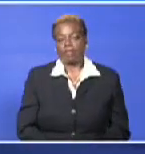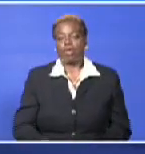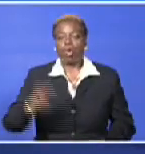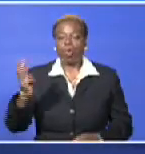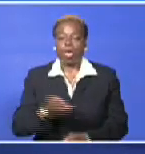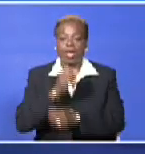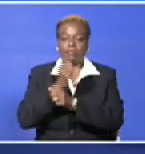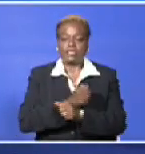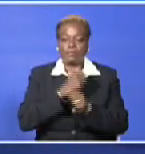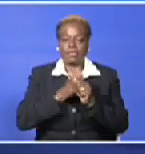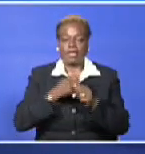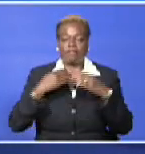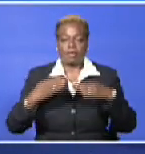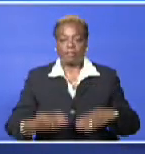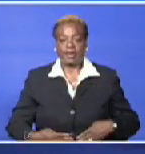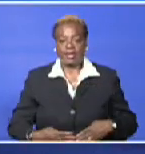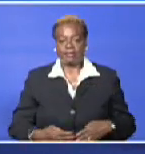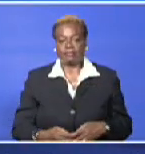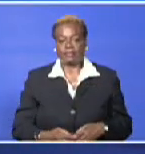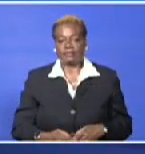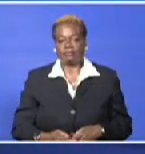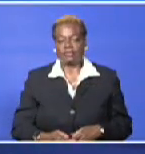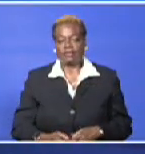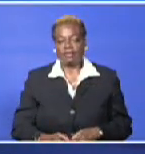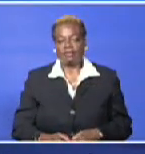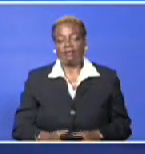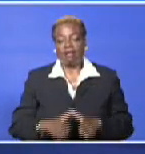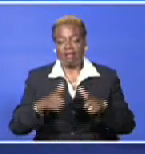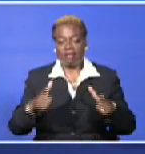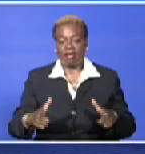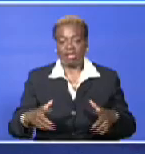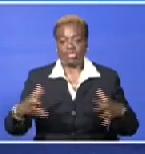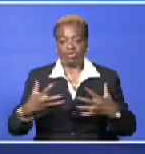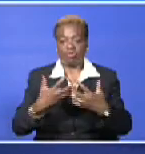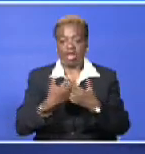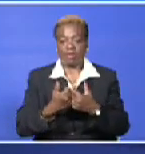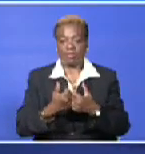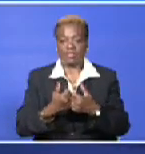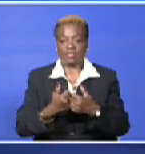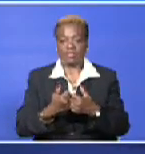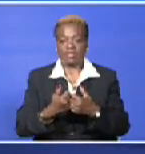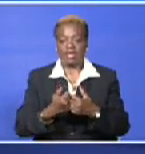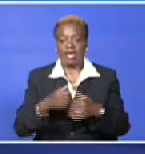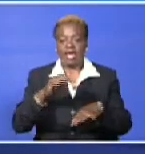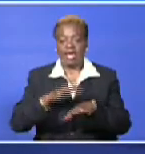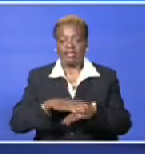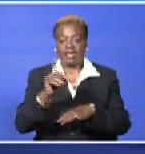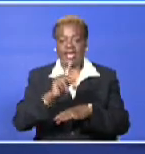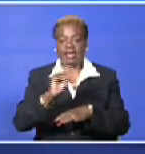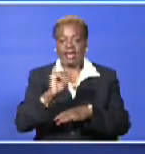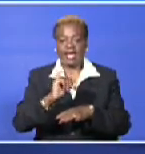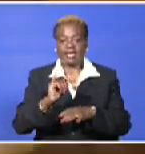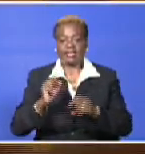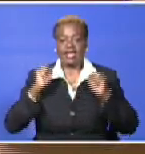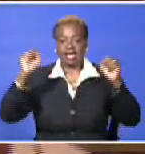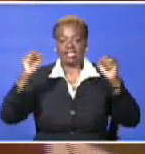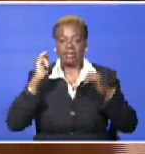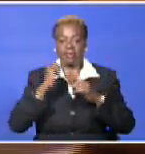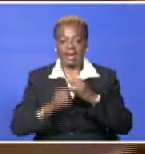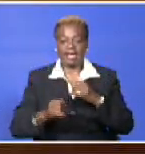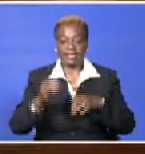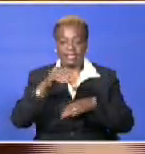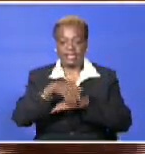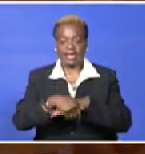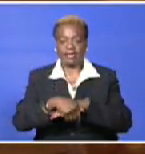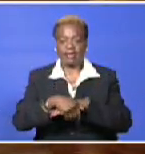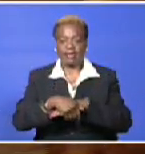Welcome to sports, everybody. A good-sized crowd on hand last night at the Kendall Isaacs Gym as the Bahamas Basketball Federation's Summer of Thunder series continued.